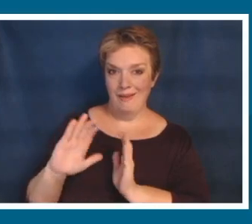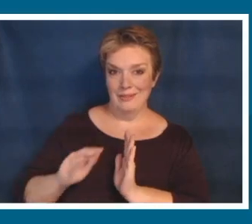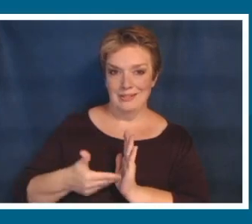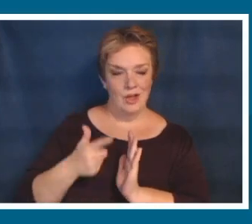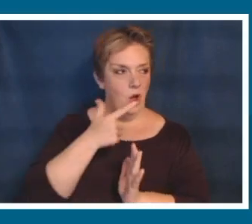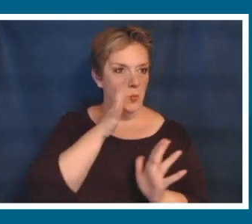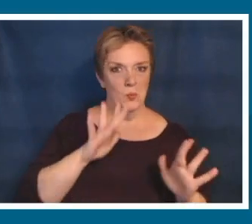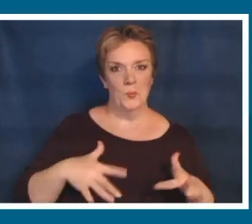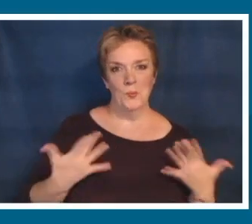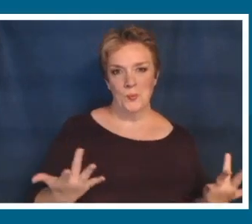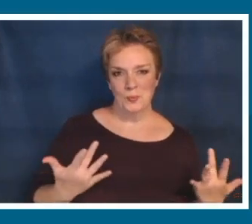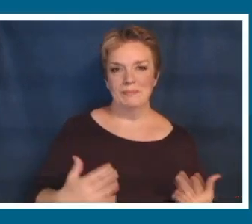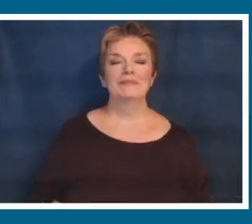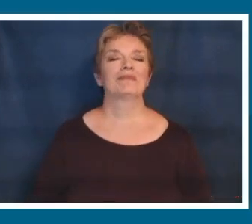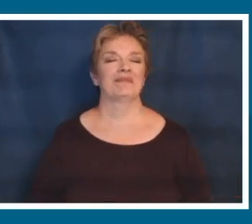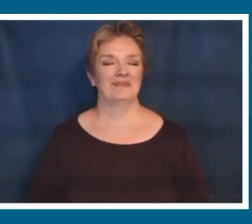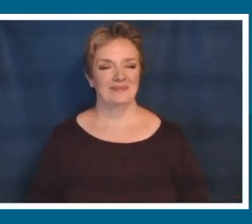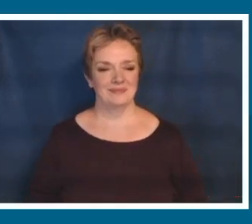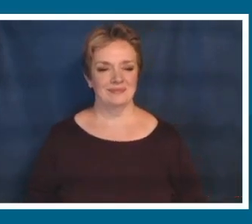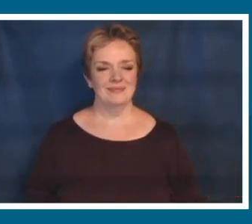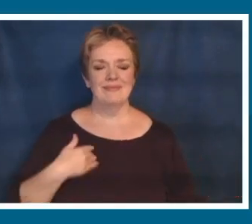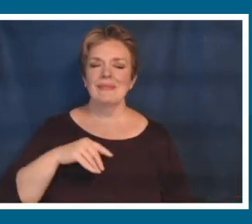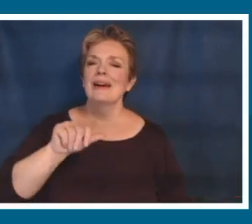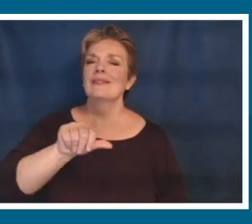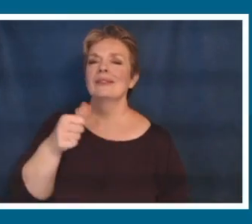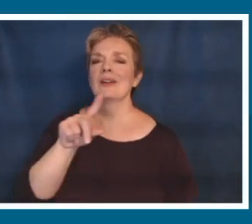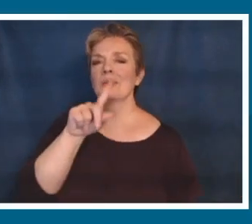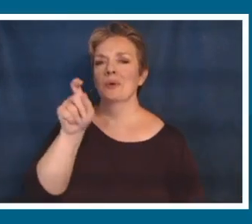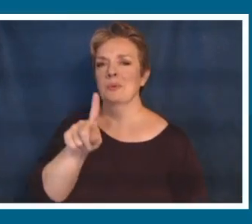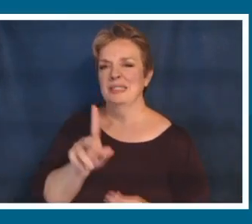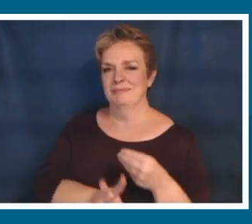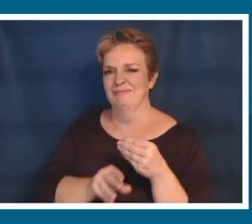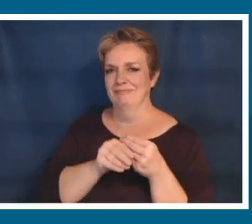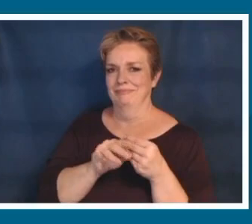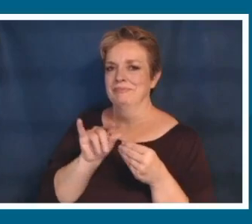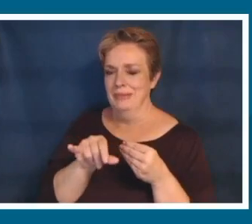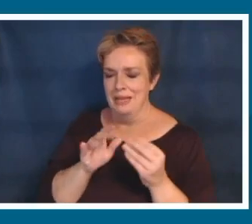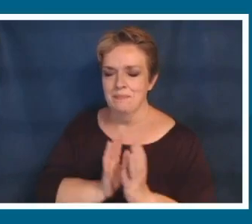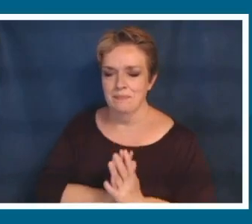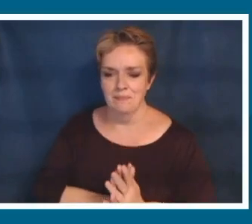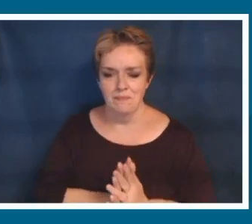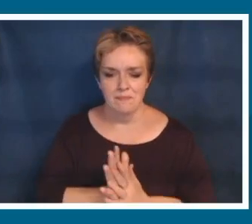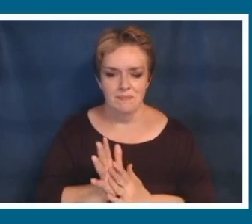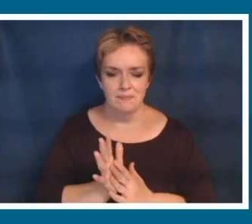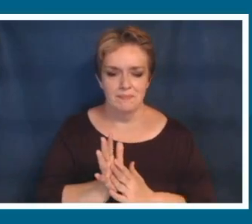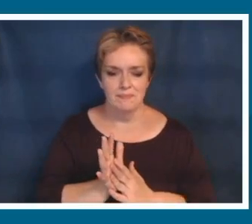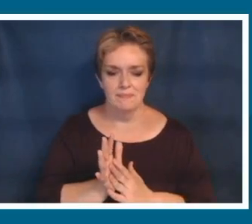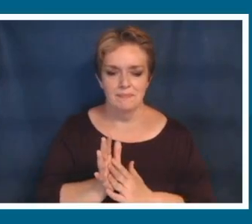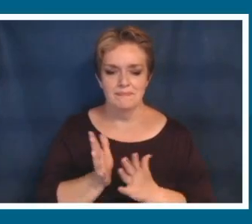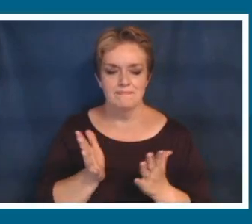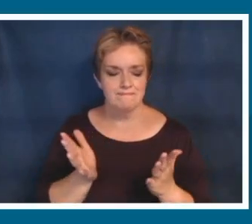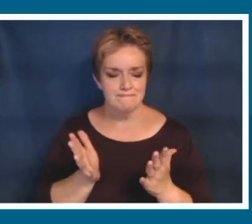got another question, and it sort of piggybacks on this and what